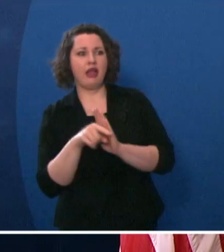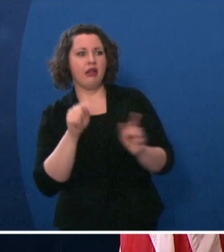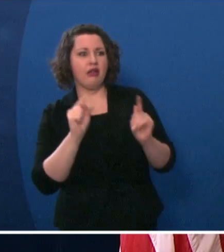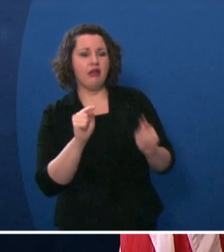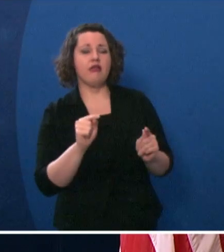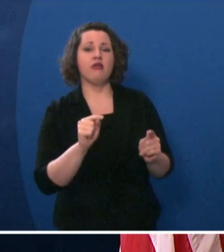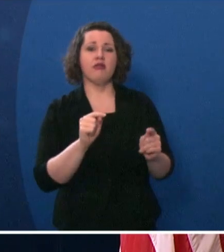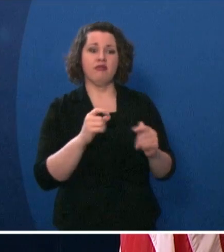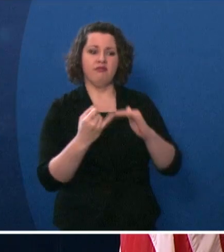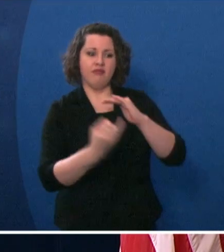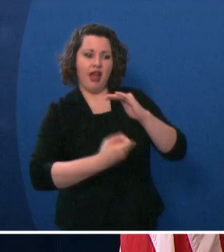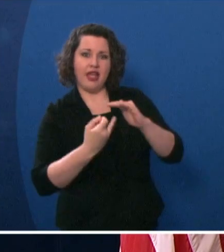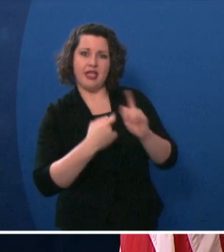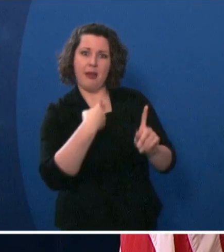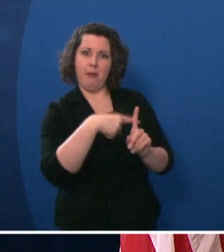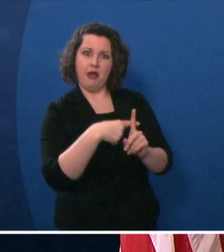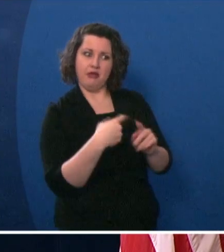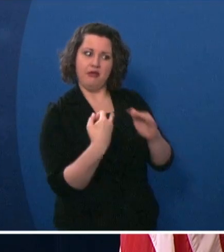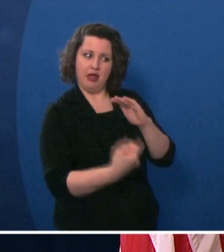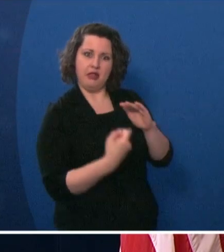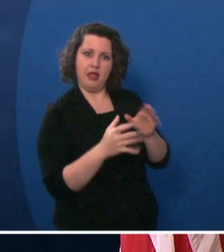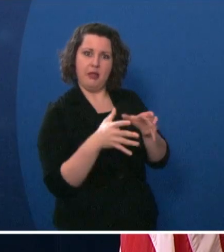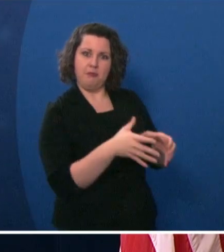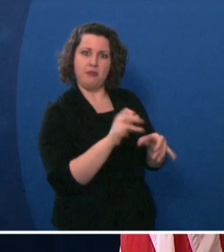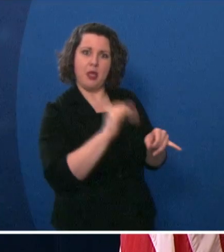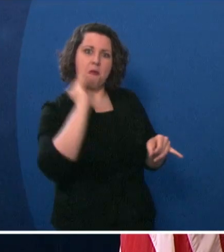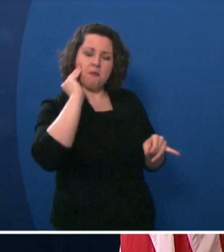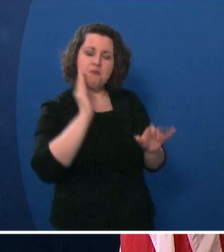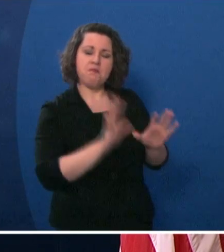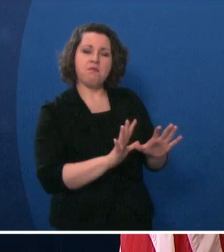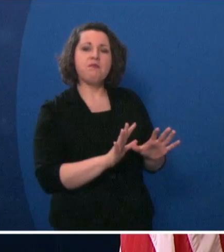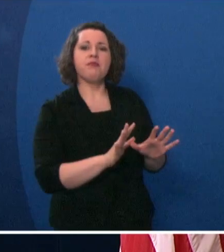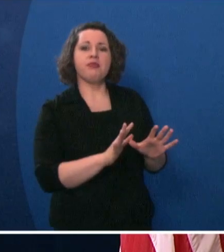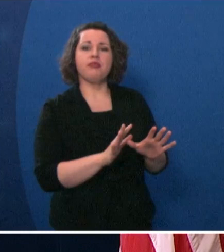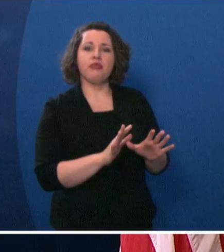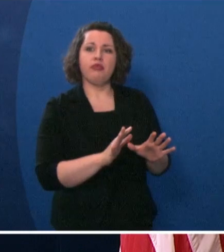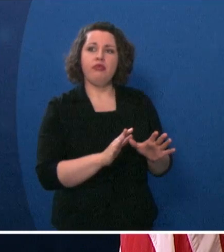we isolate the positive, the individuals that have tested positive, and get them on